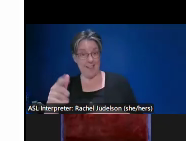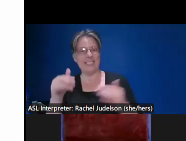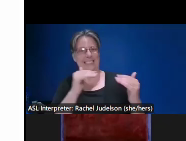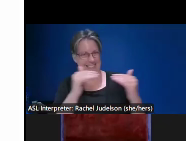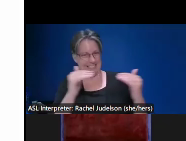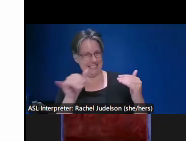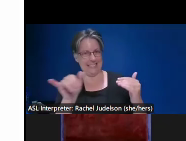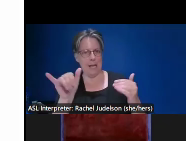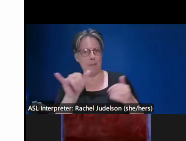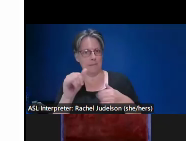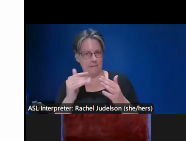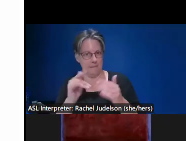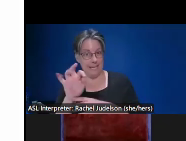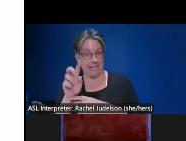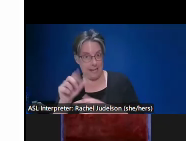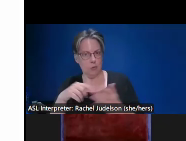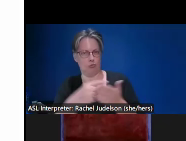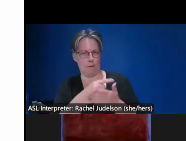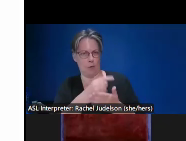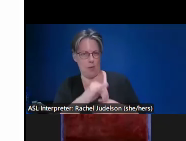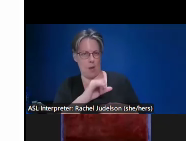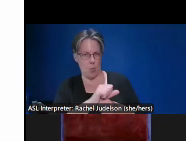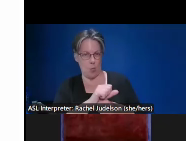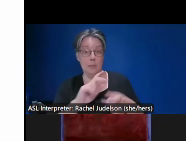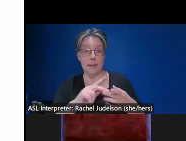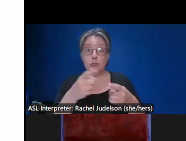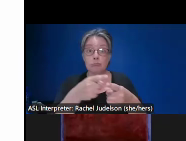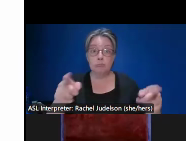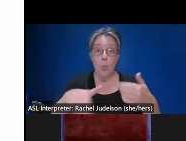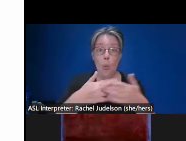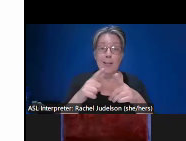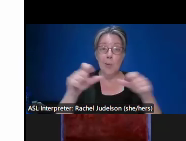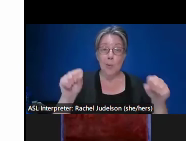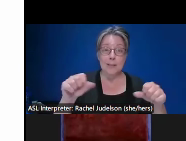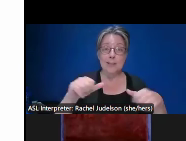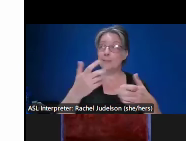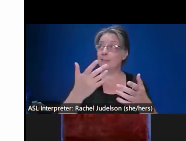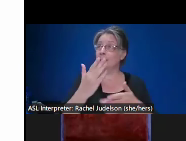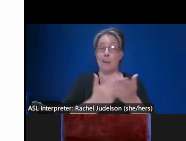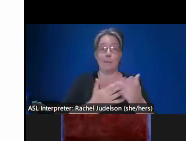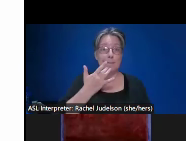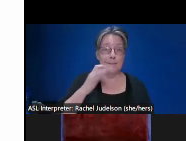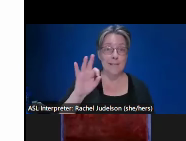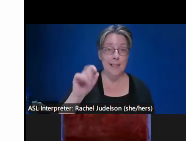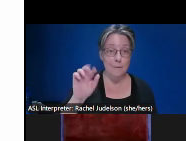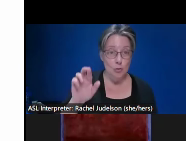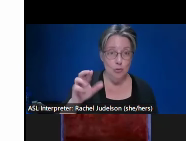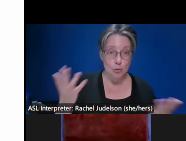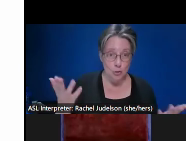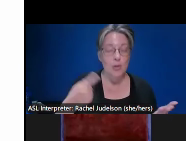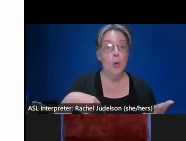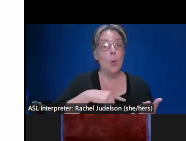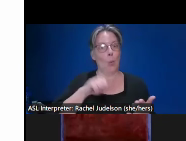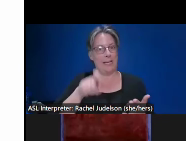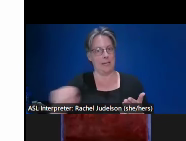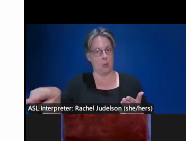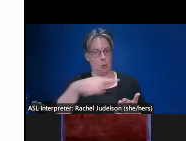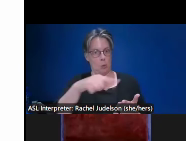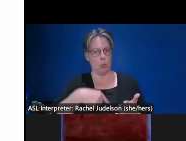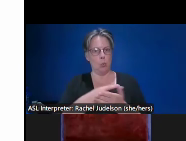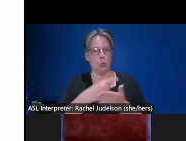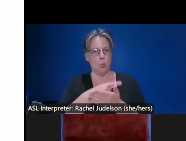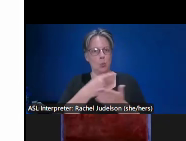So you're all linguists of some flavor, and we're going to need you to review abstracts that are